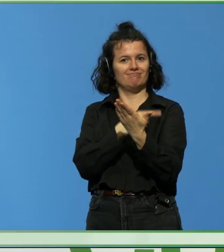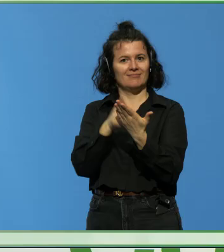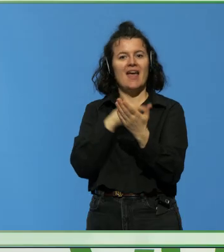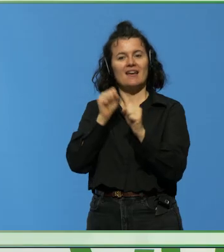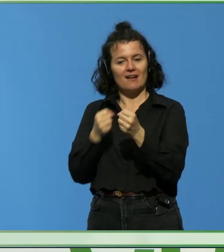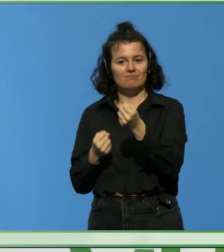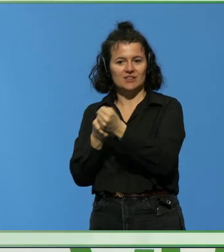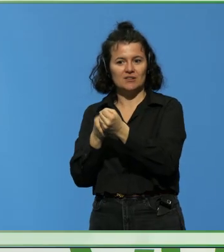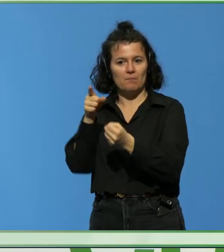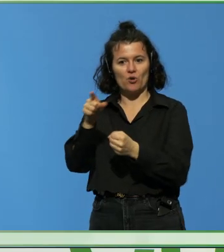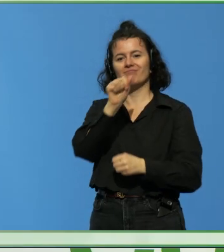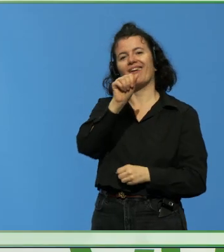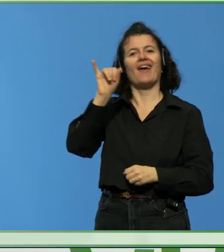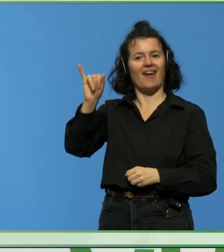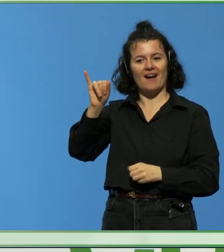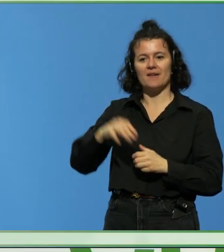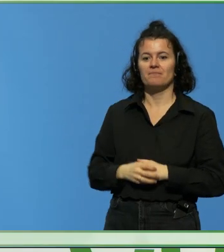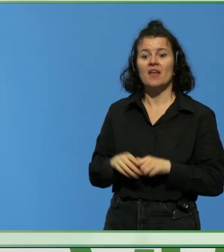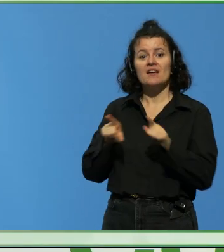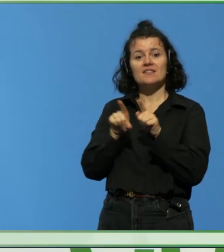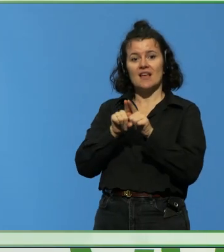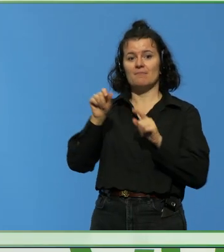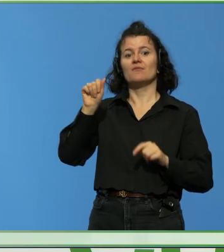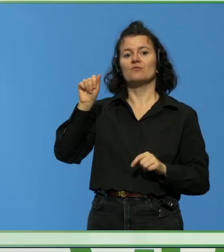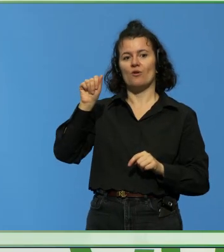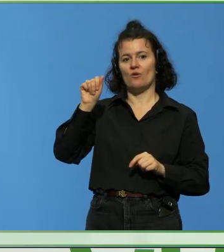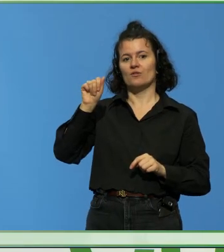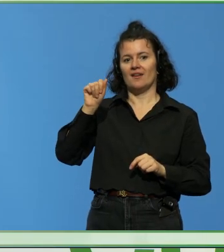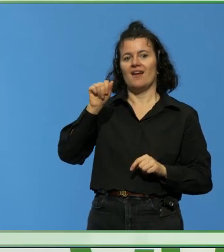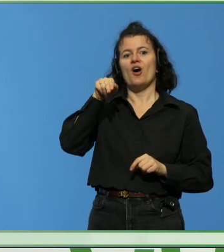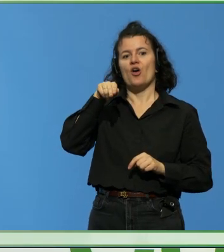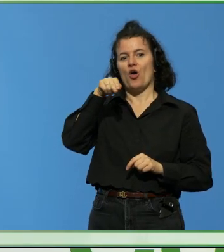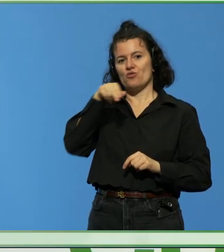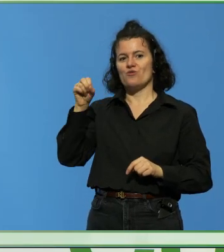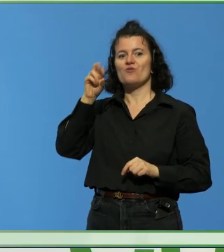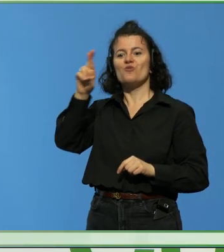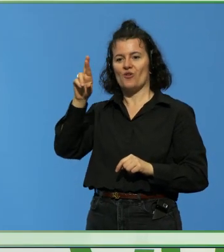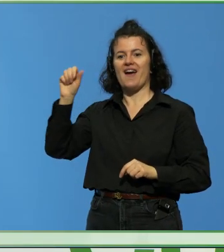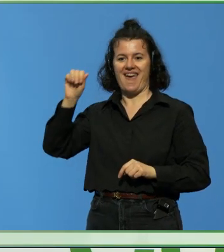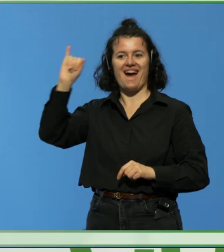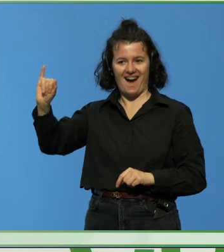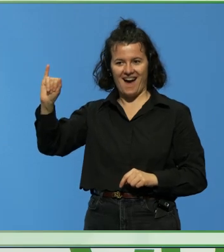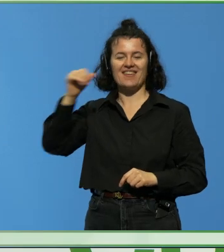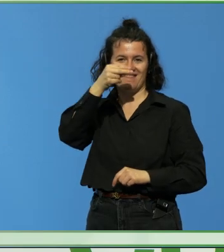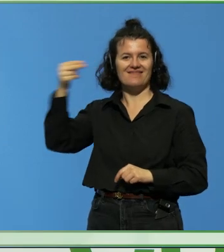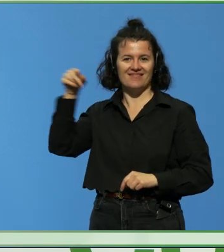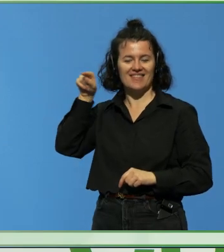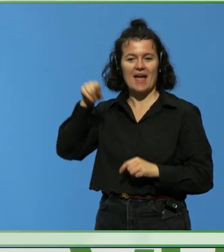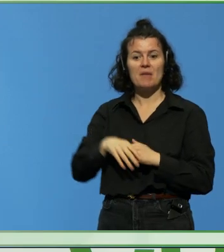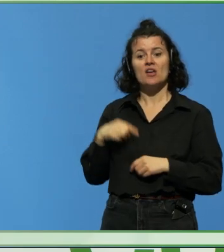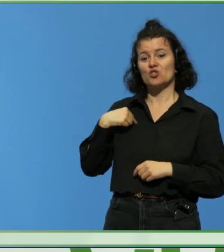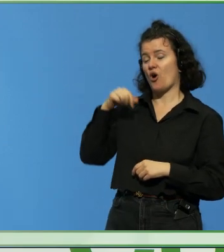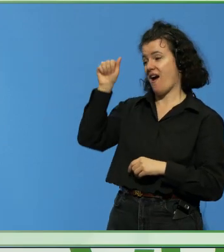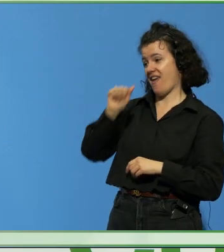the inclusion of women and girls with disability. We have seen like more than 1 million like women and girls